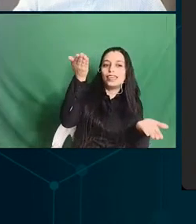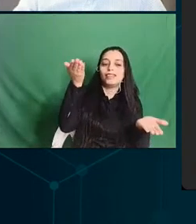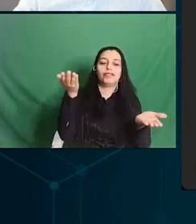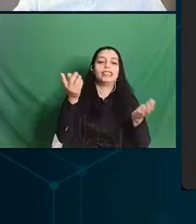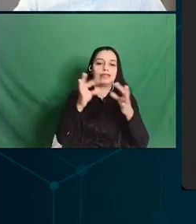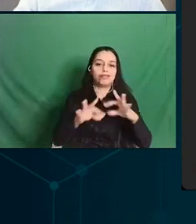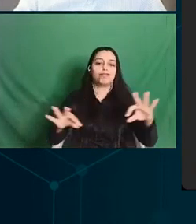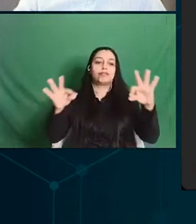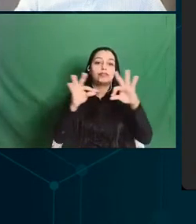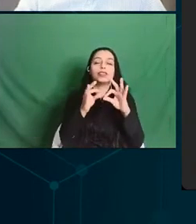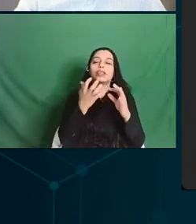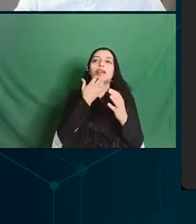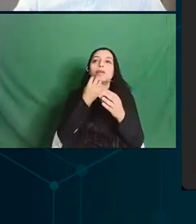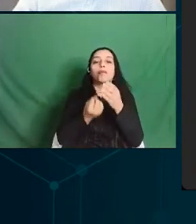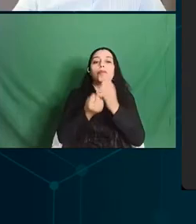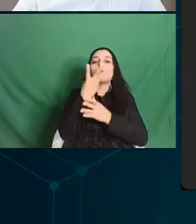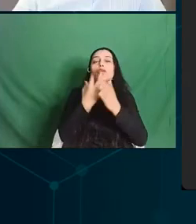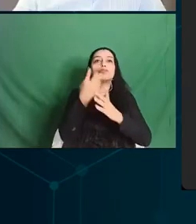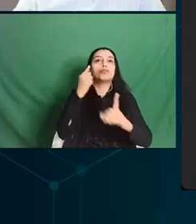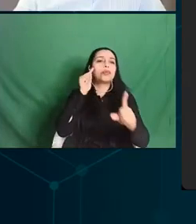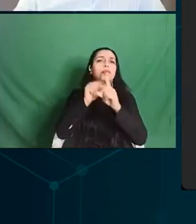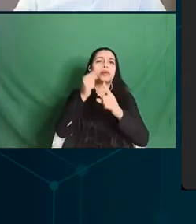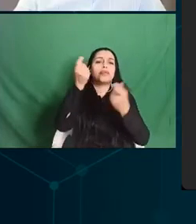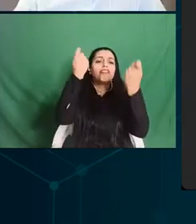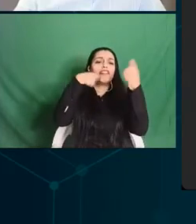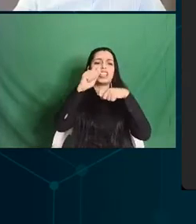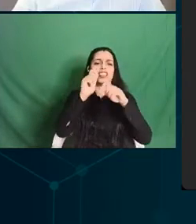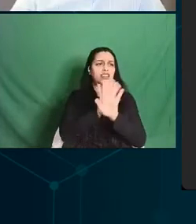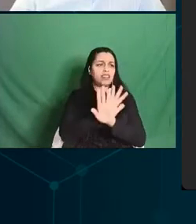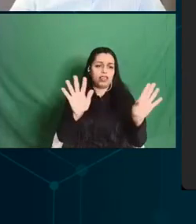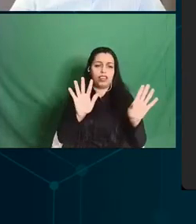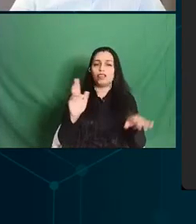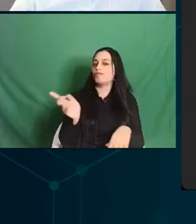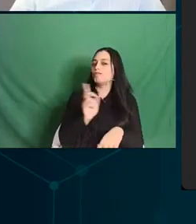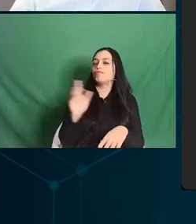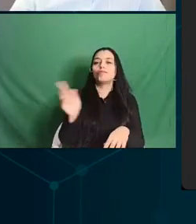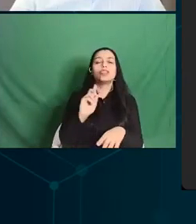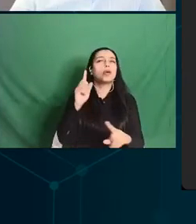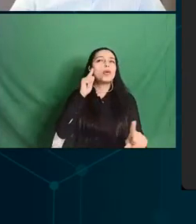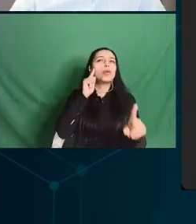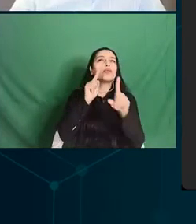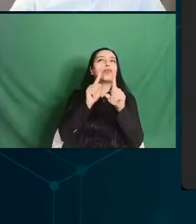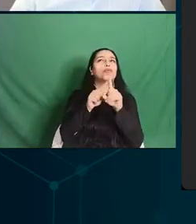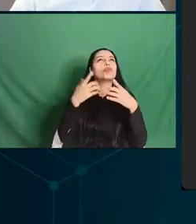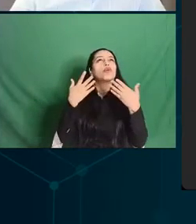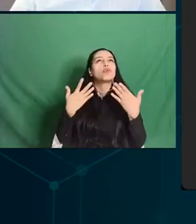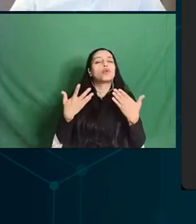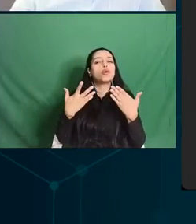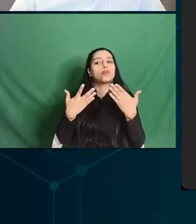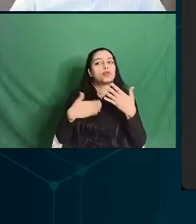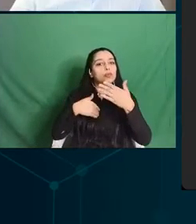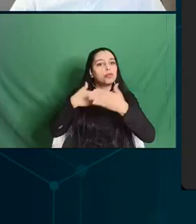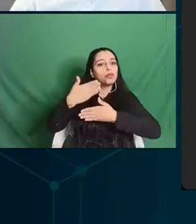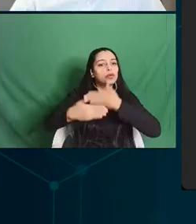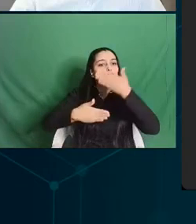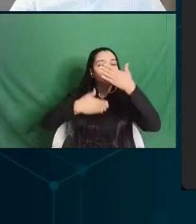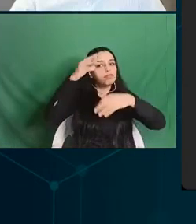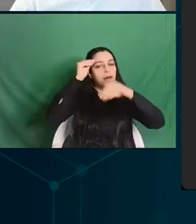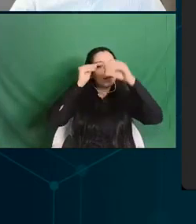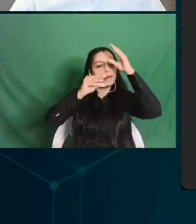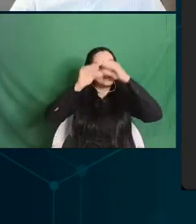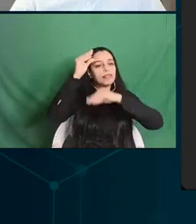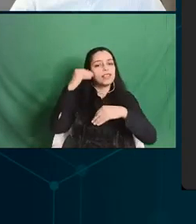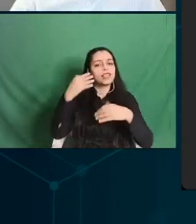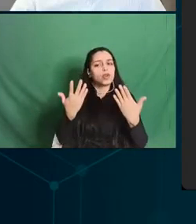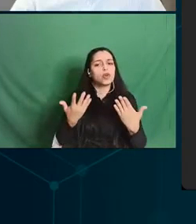and learn about your customers, learn about what your next product should be like. Because if you